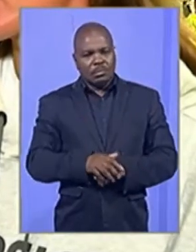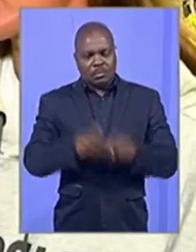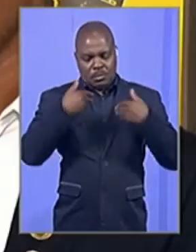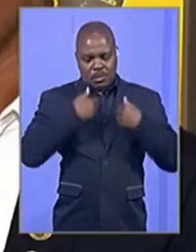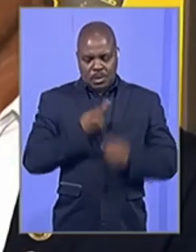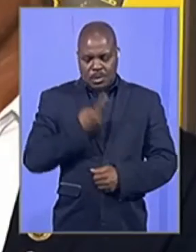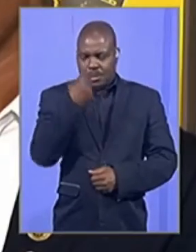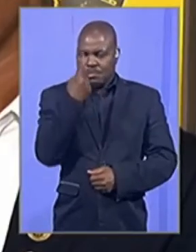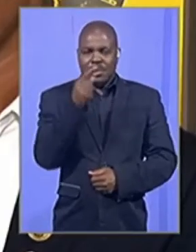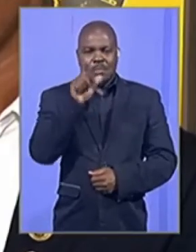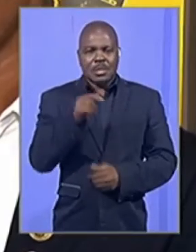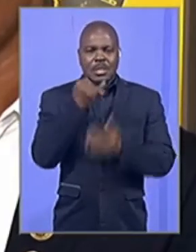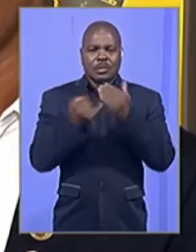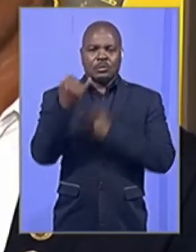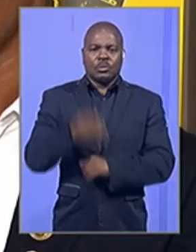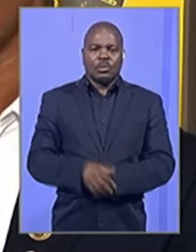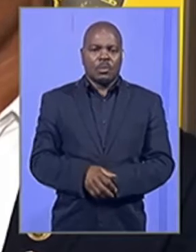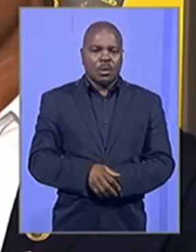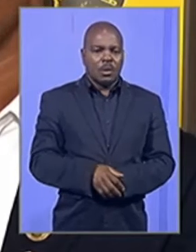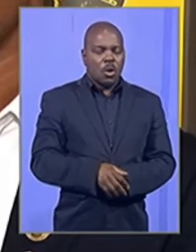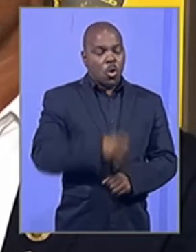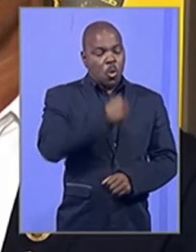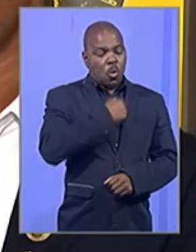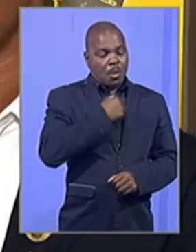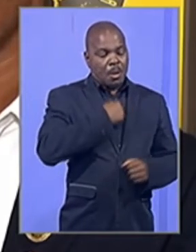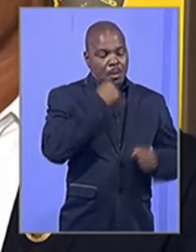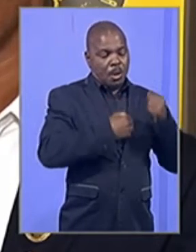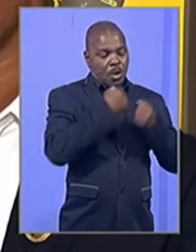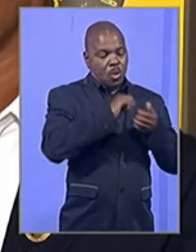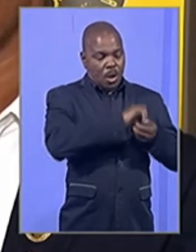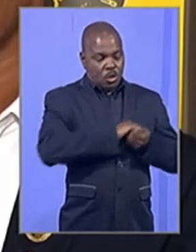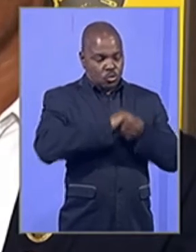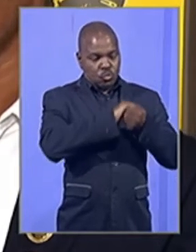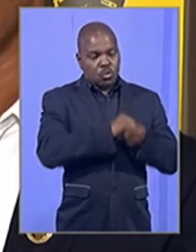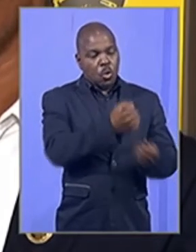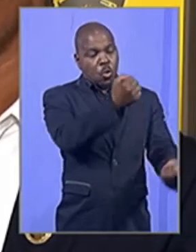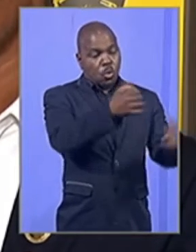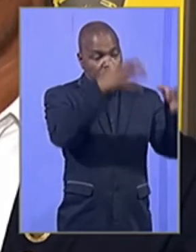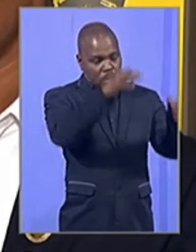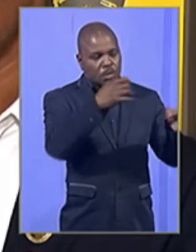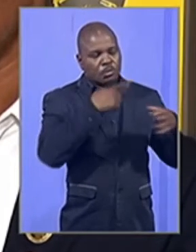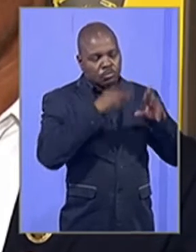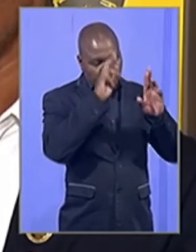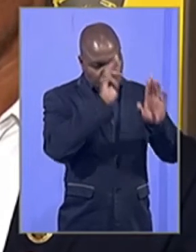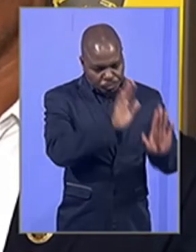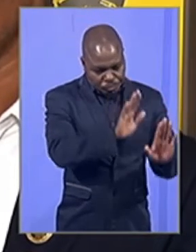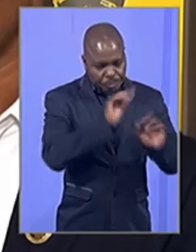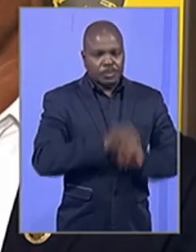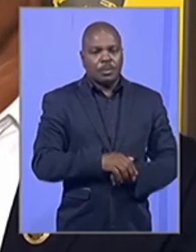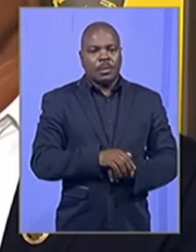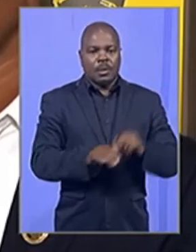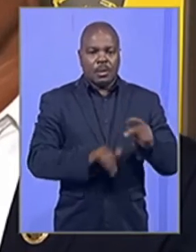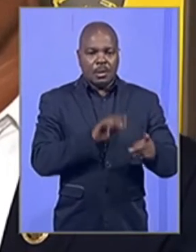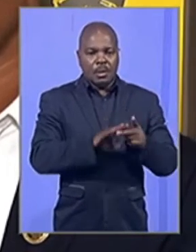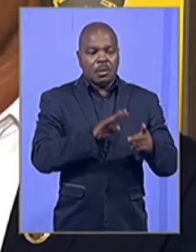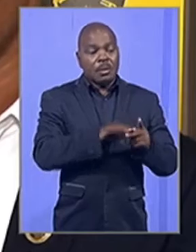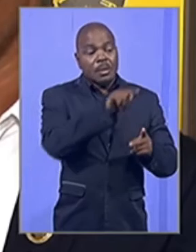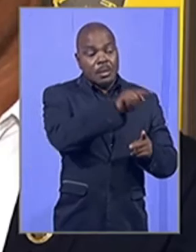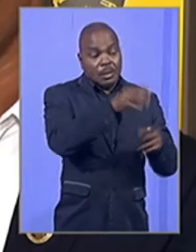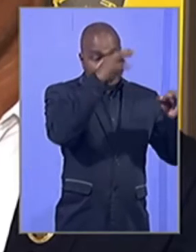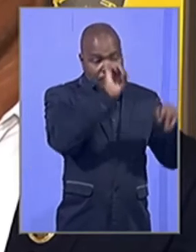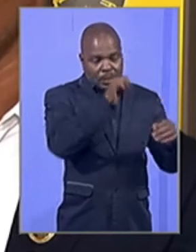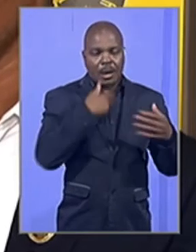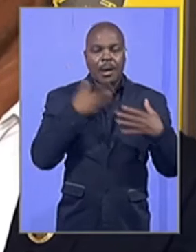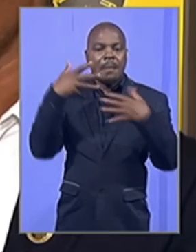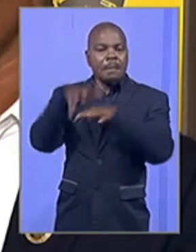athlete. As Comrades Marathon Association, we respect the decisions of the courts, and we had to implement the decision